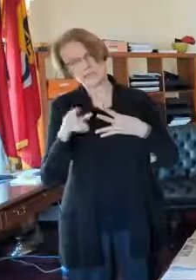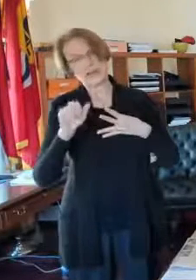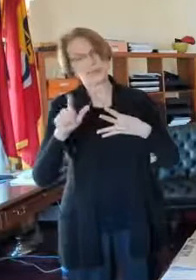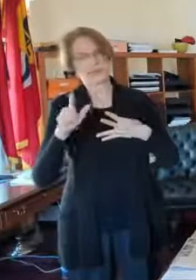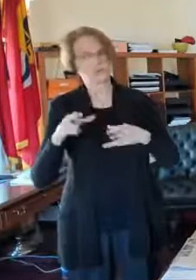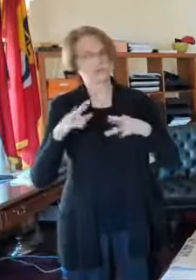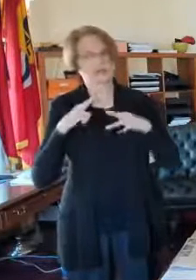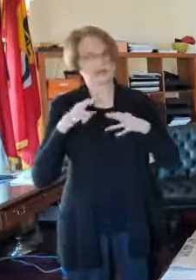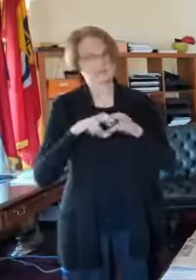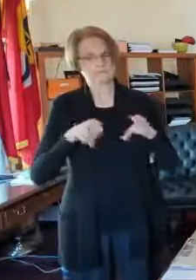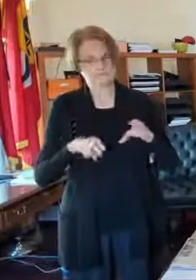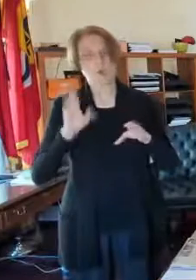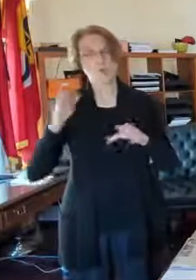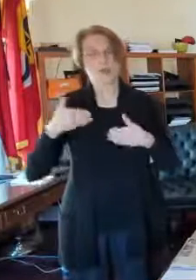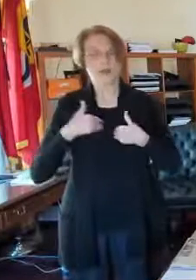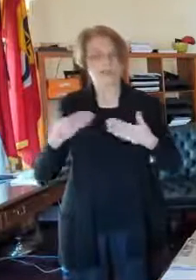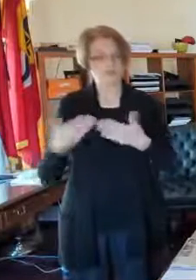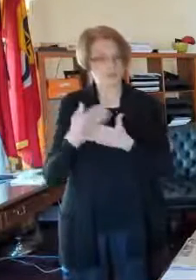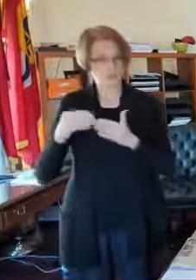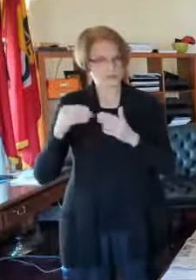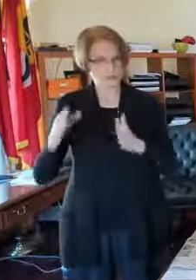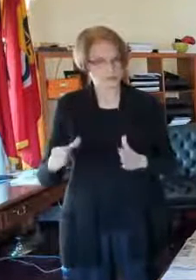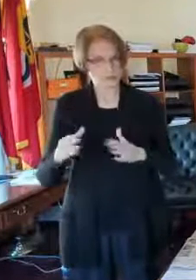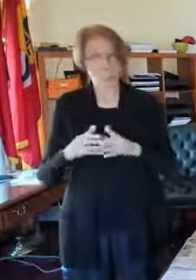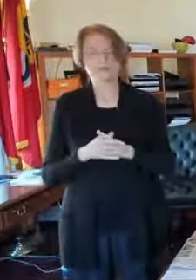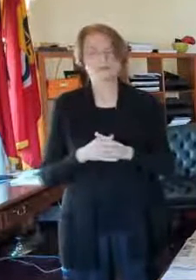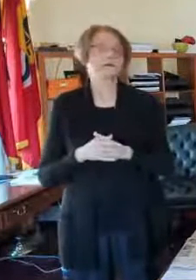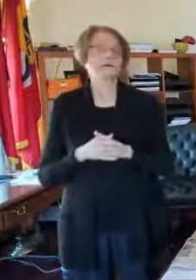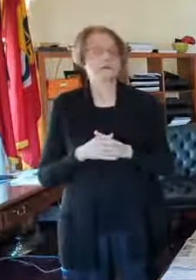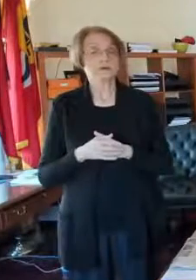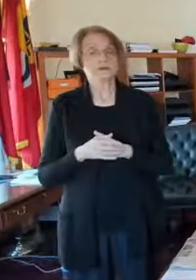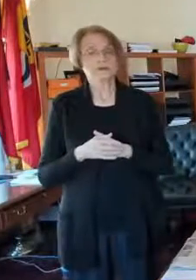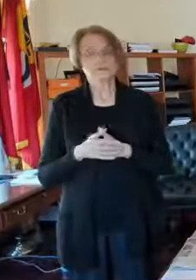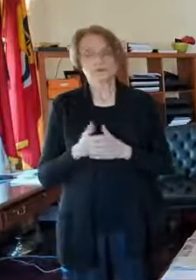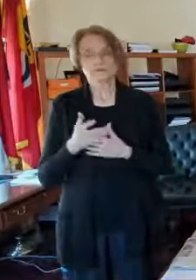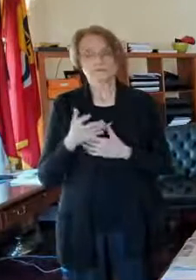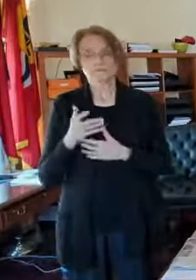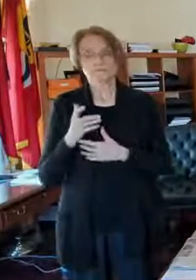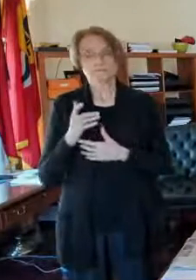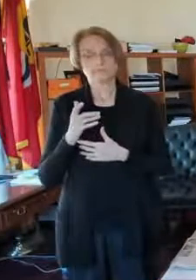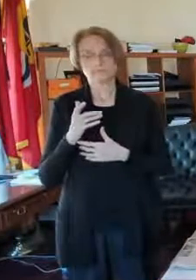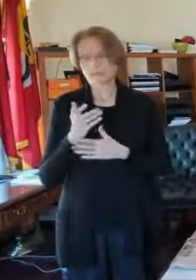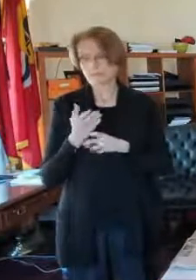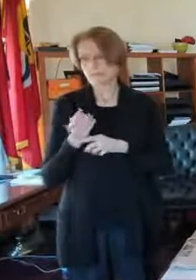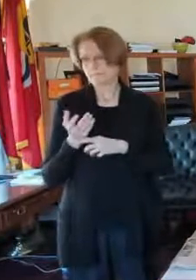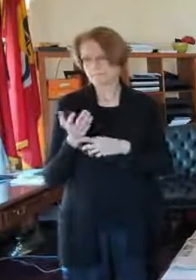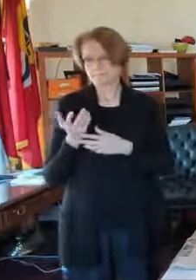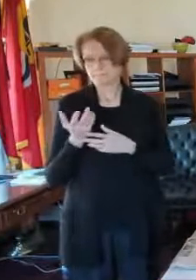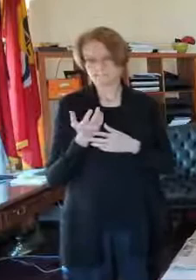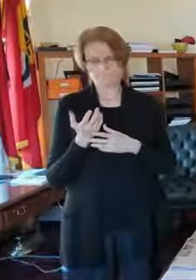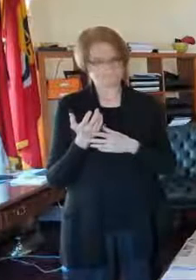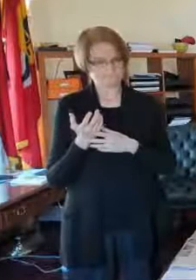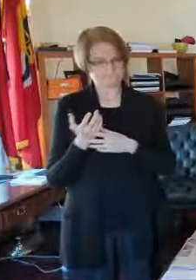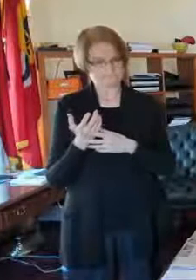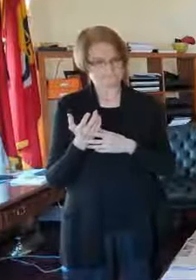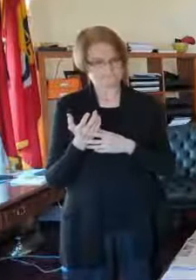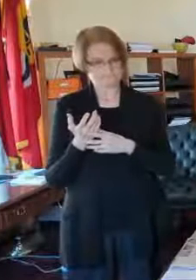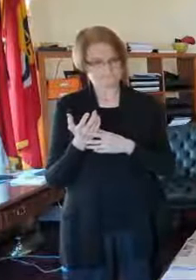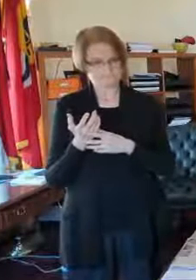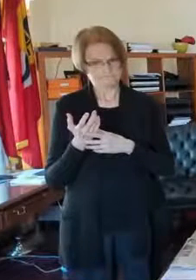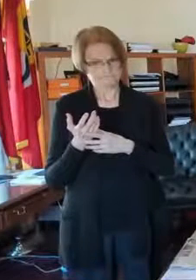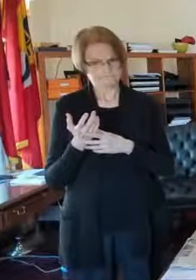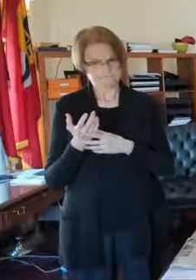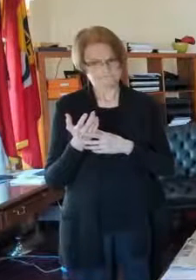And so we will have a new leader there. And that's all the more reason, we rolled out in October of